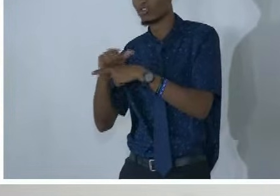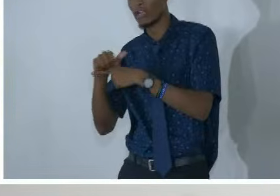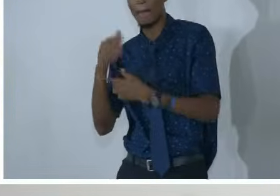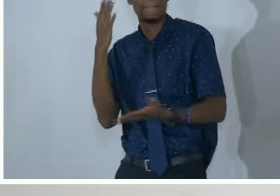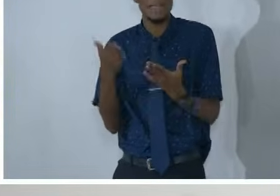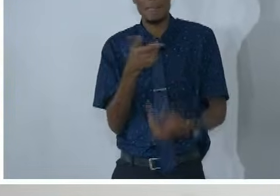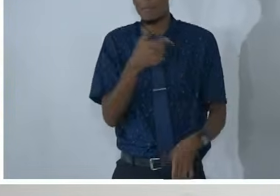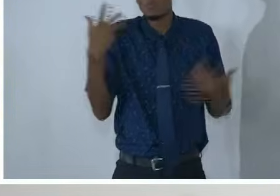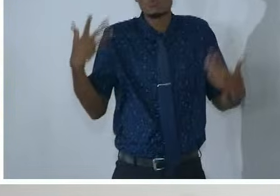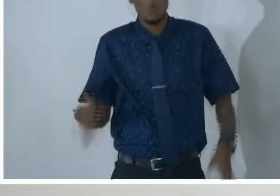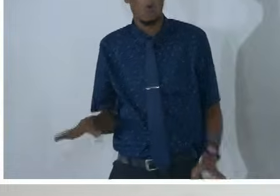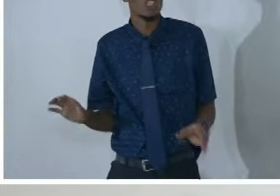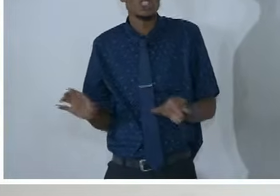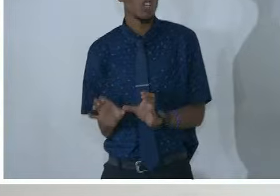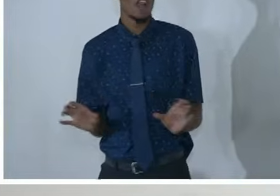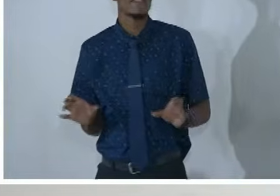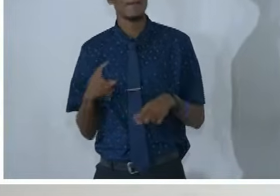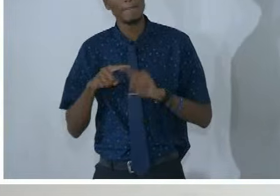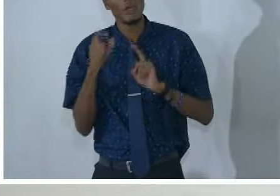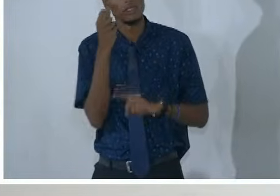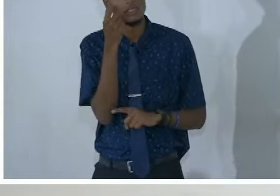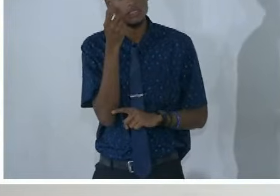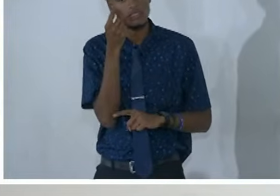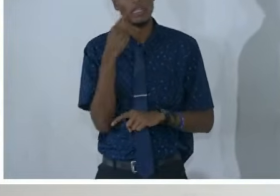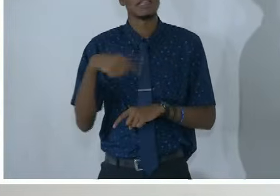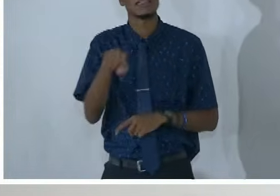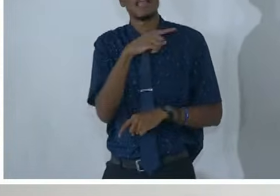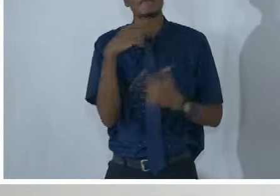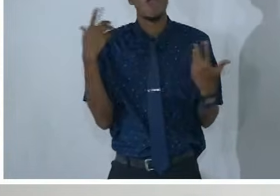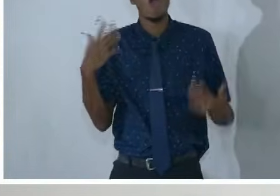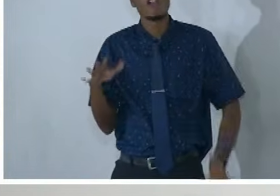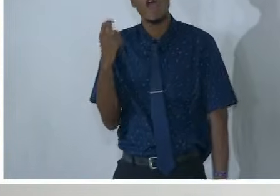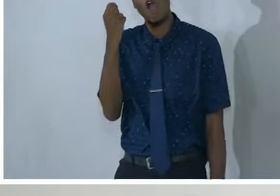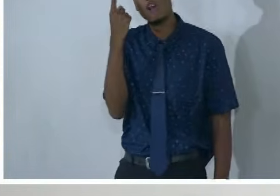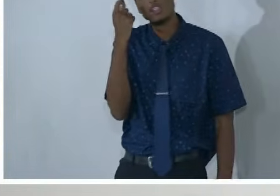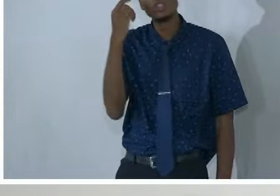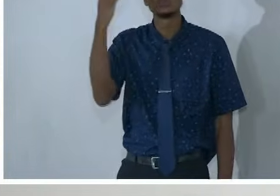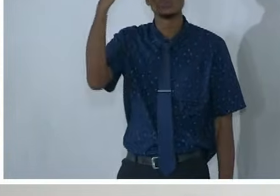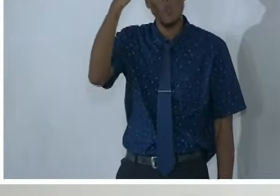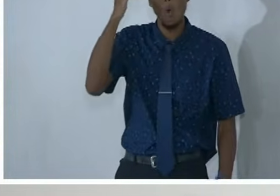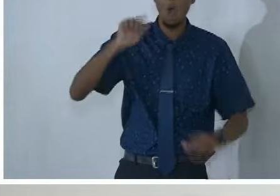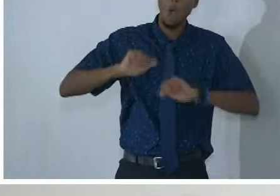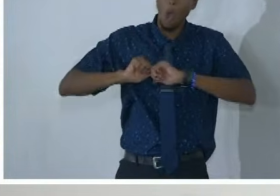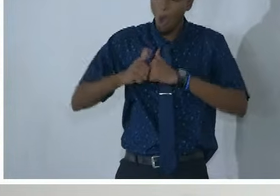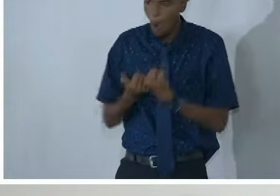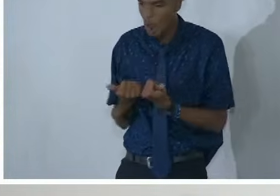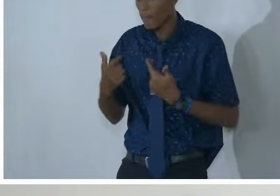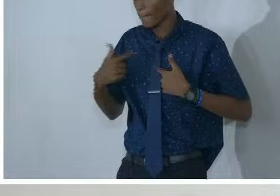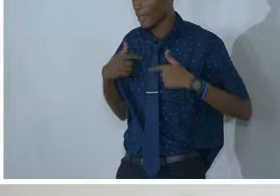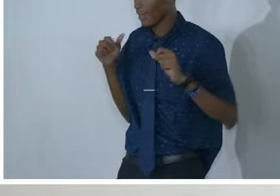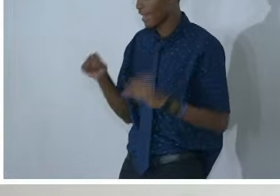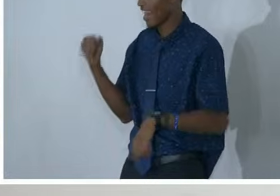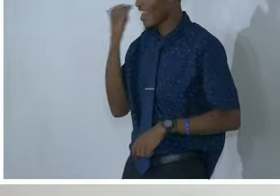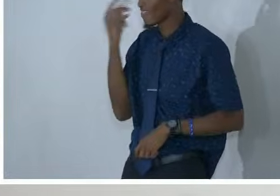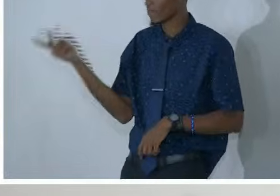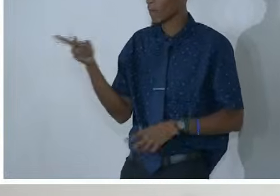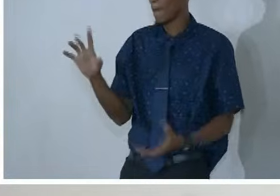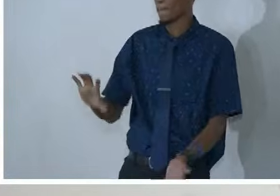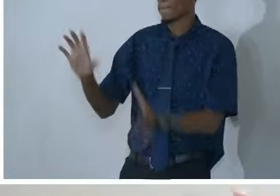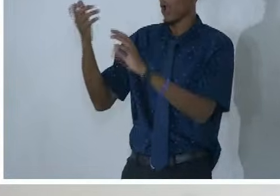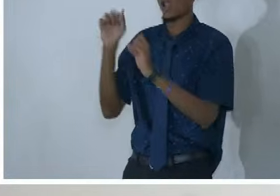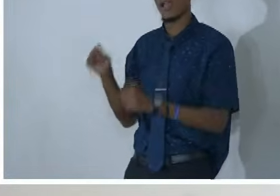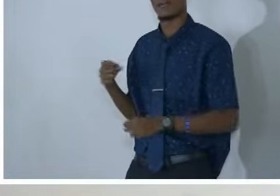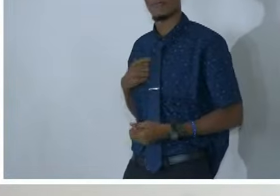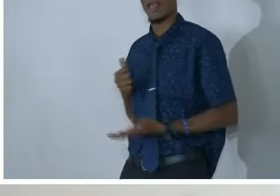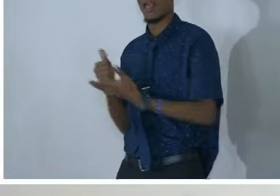certified, but at the end of the day, they would at least understand how they can practice mediation, and I hope all of